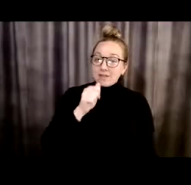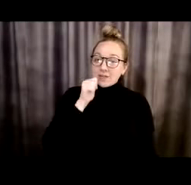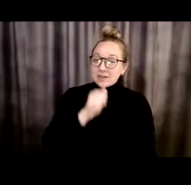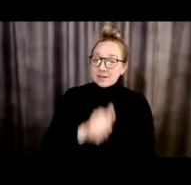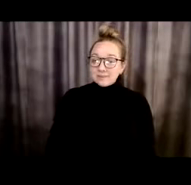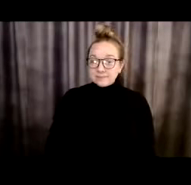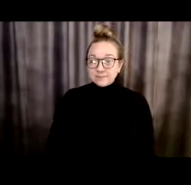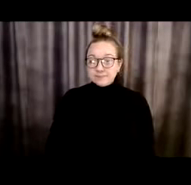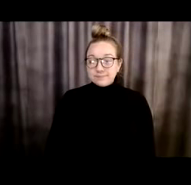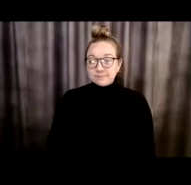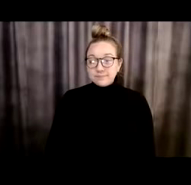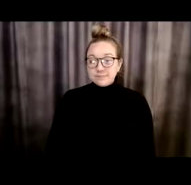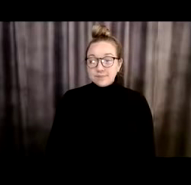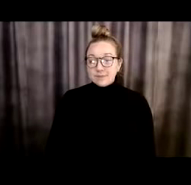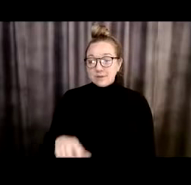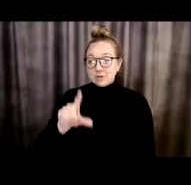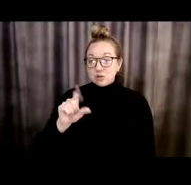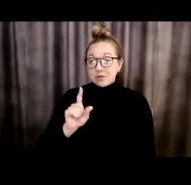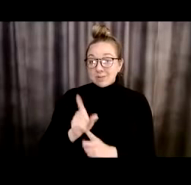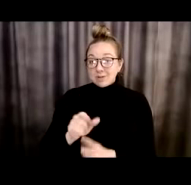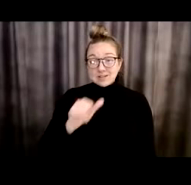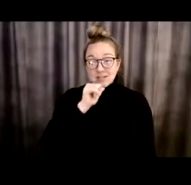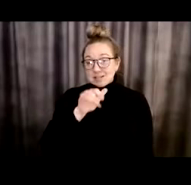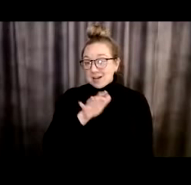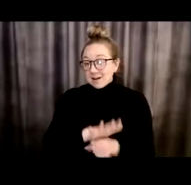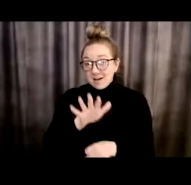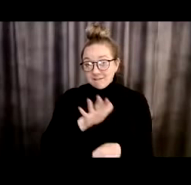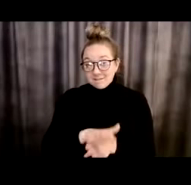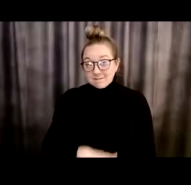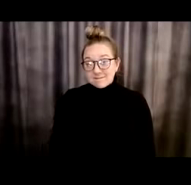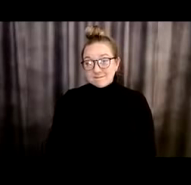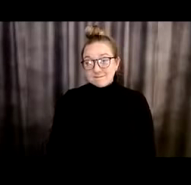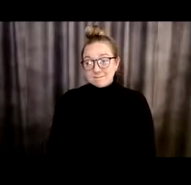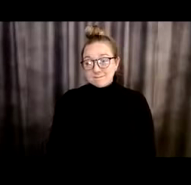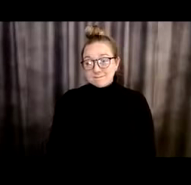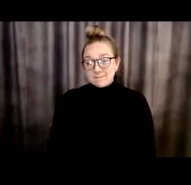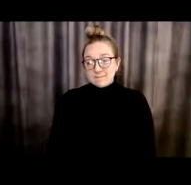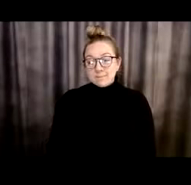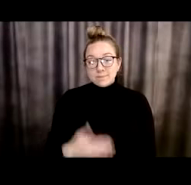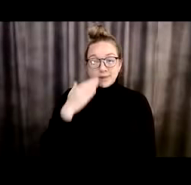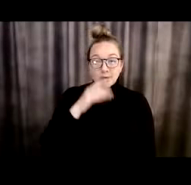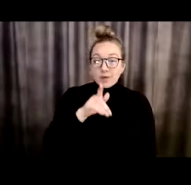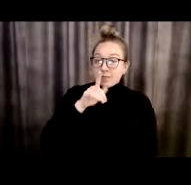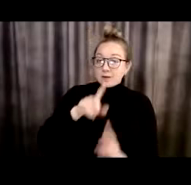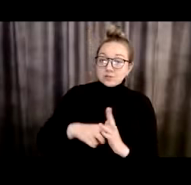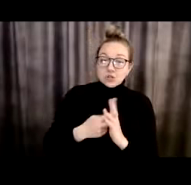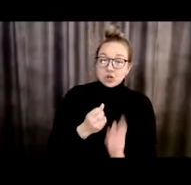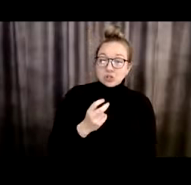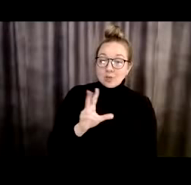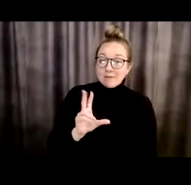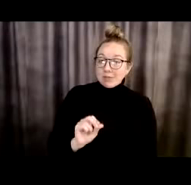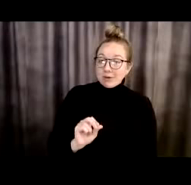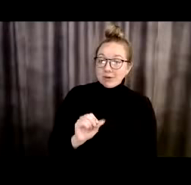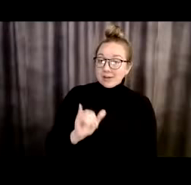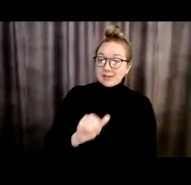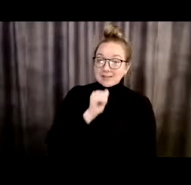And that 20 minutes isn't enough. Naziah is saying that, you know, lunch starts at 12:30 and it's not fair to us